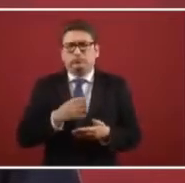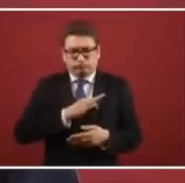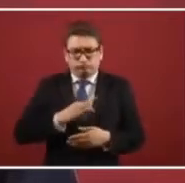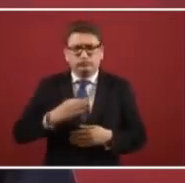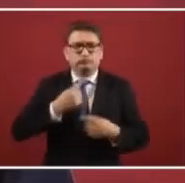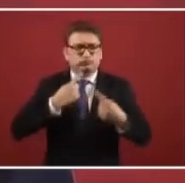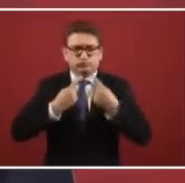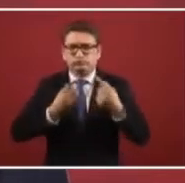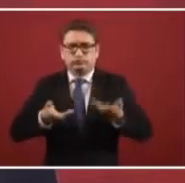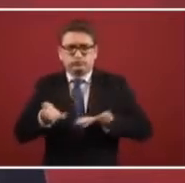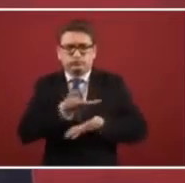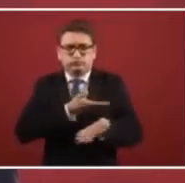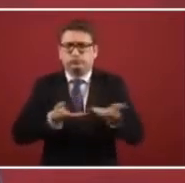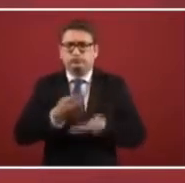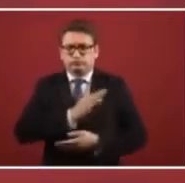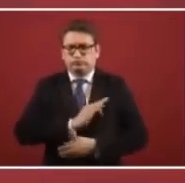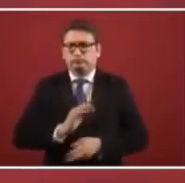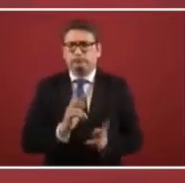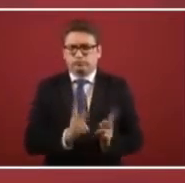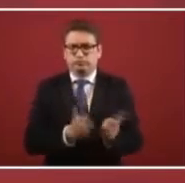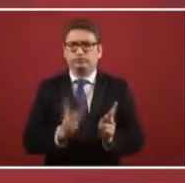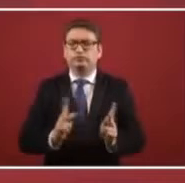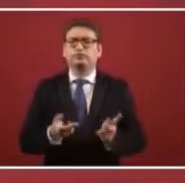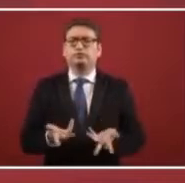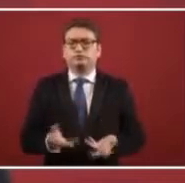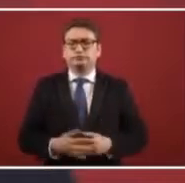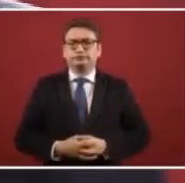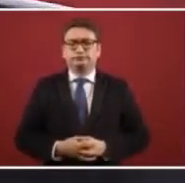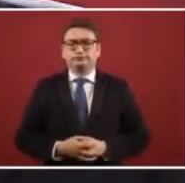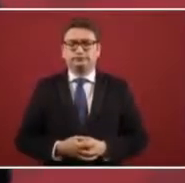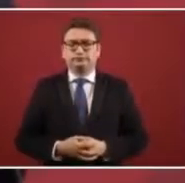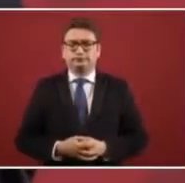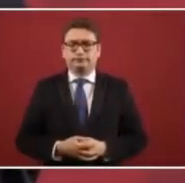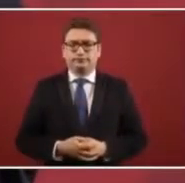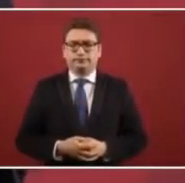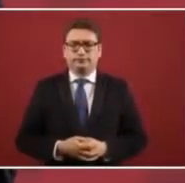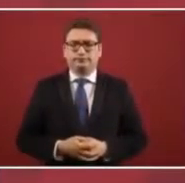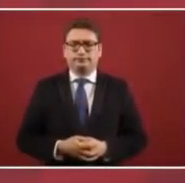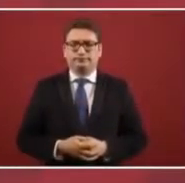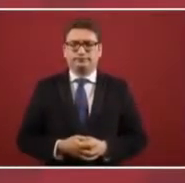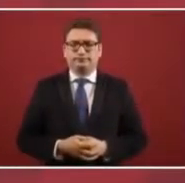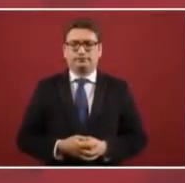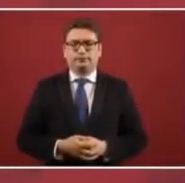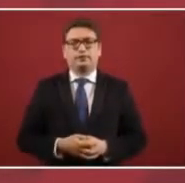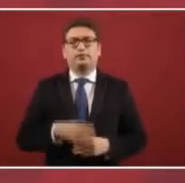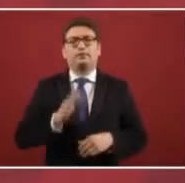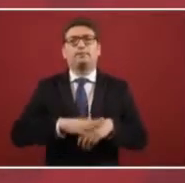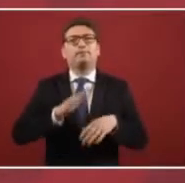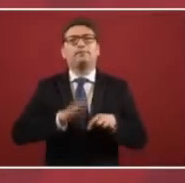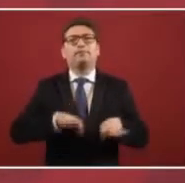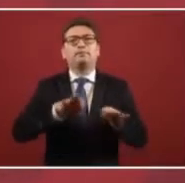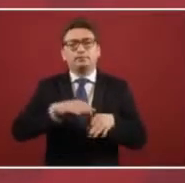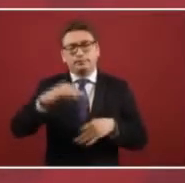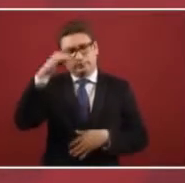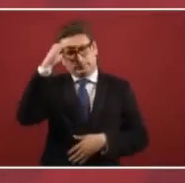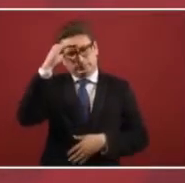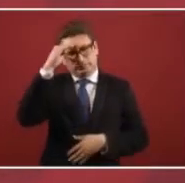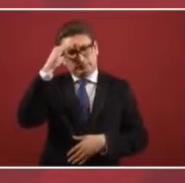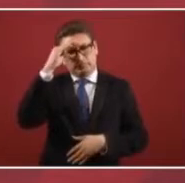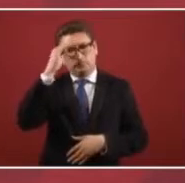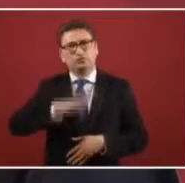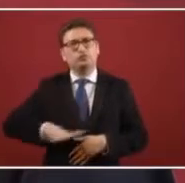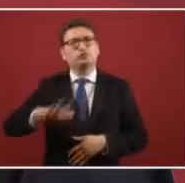this debate? Let's talk about it, these topics. Especially, we need